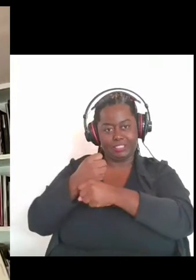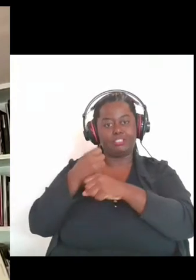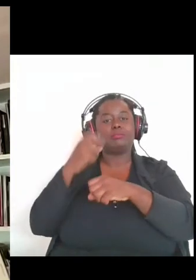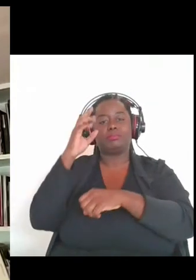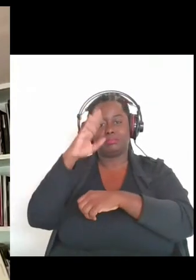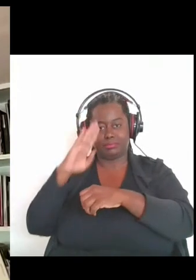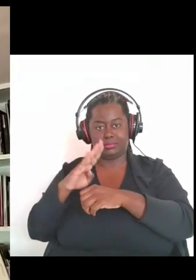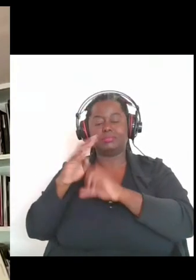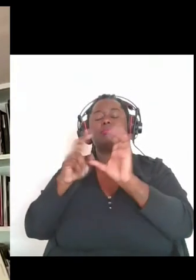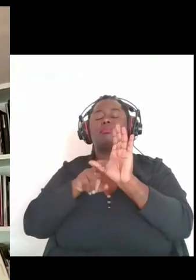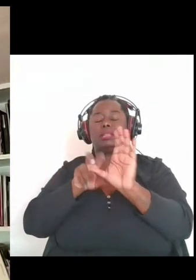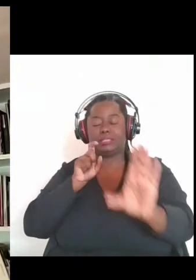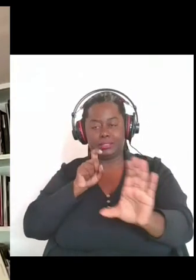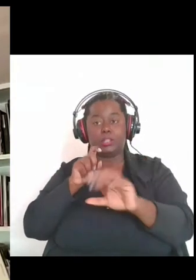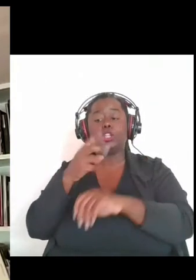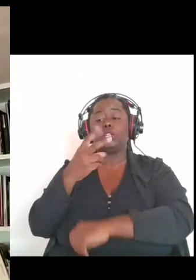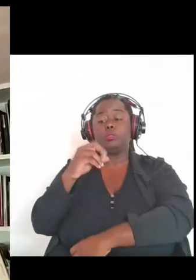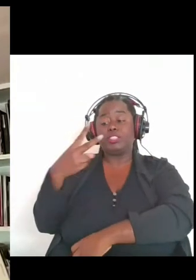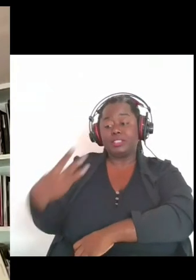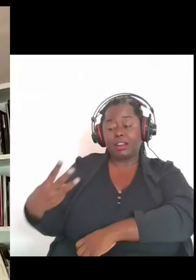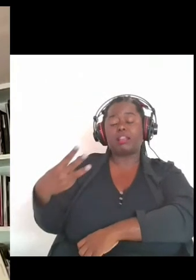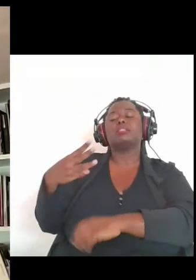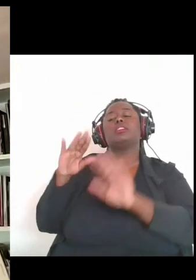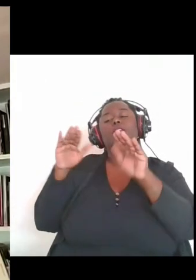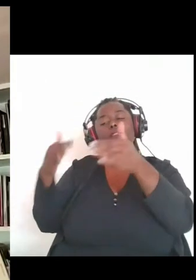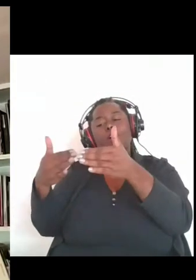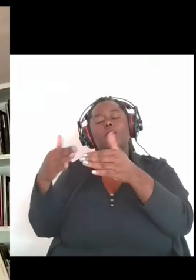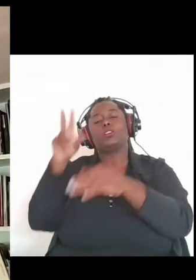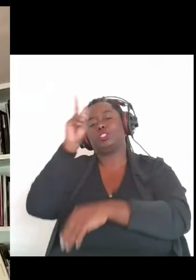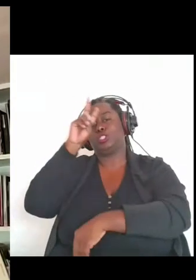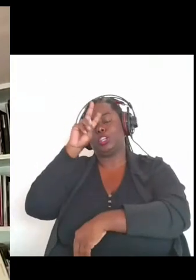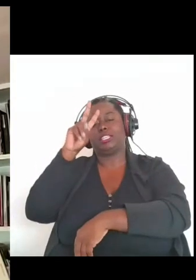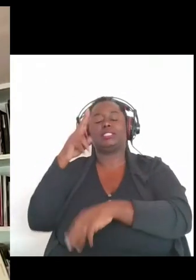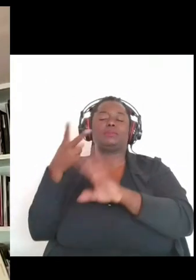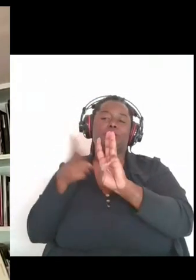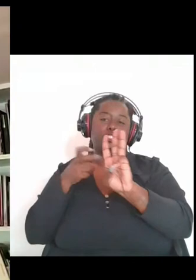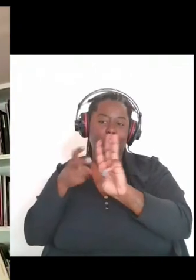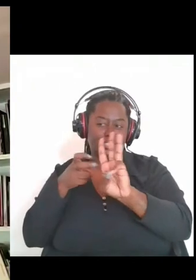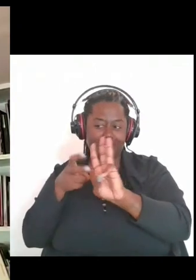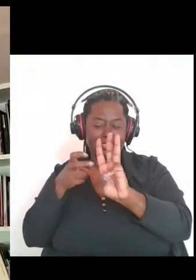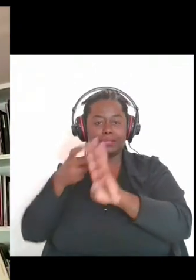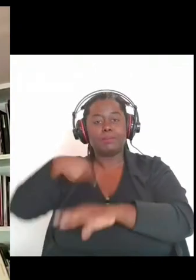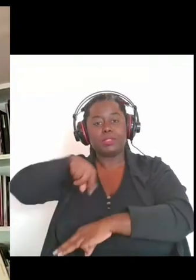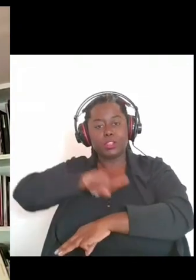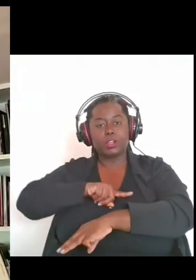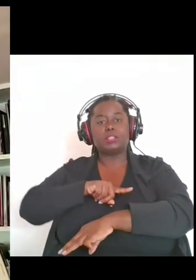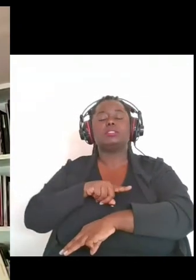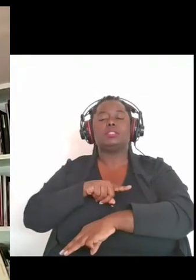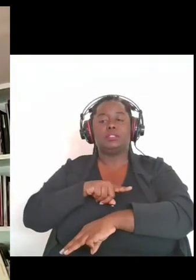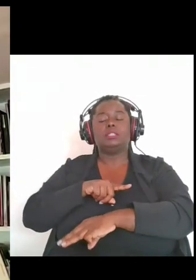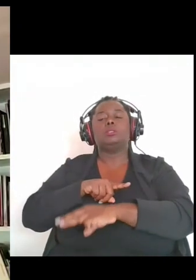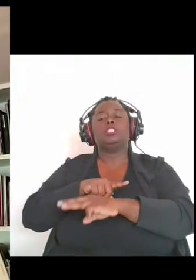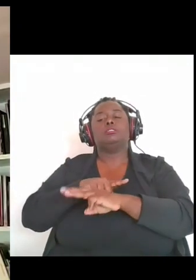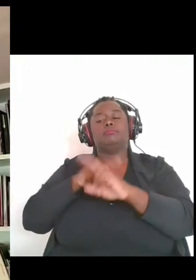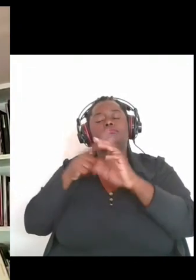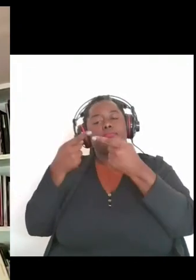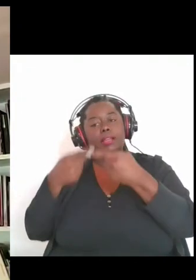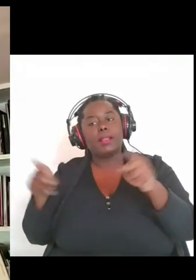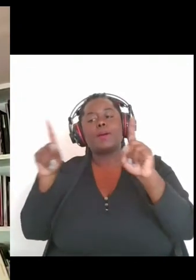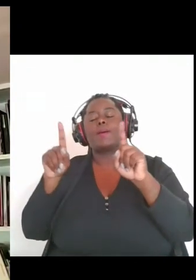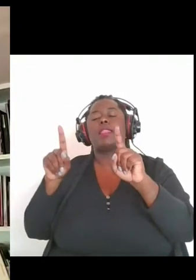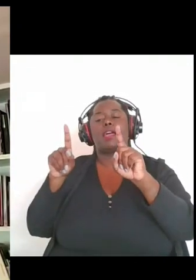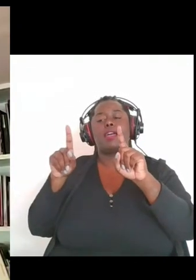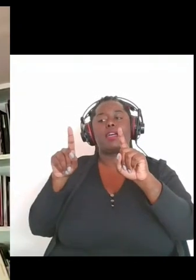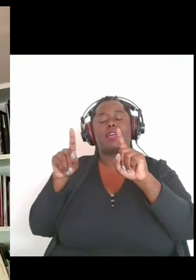the Centennial anniversary of our independence and we also had indigenous histories and we're going to